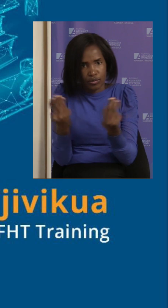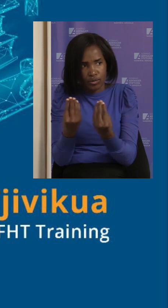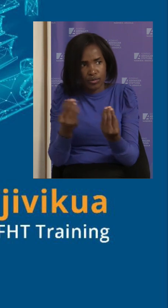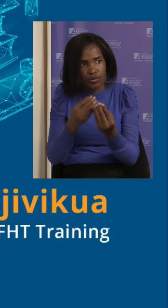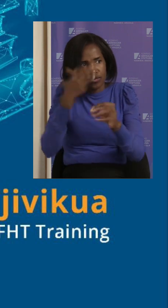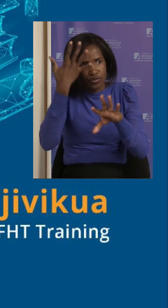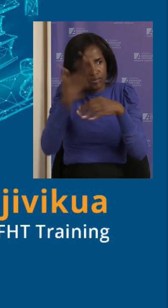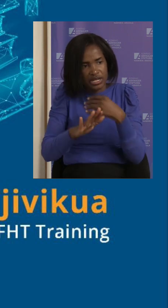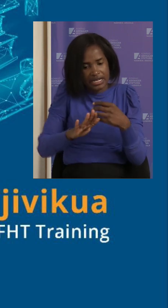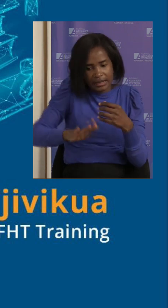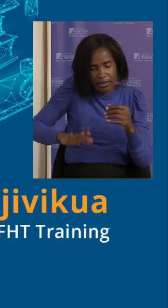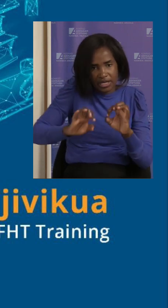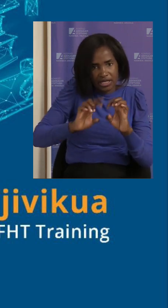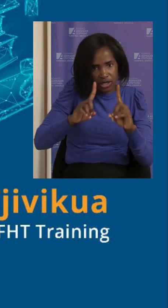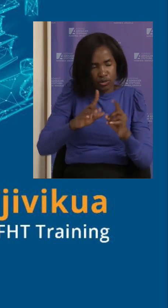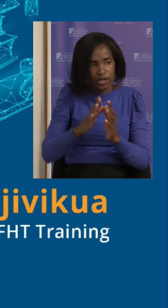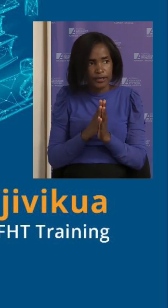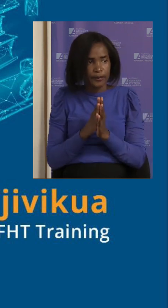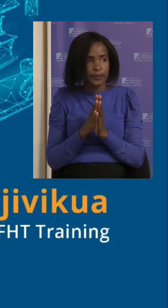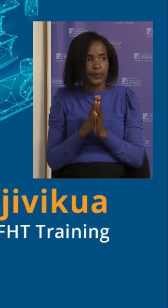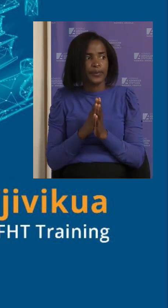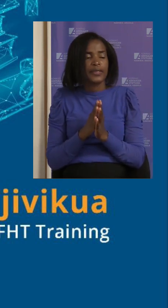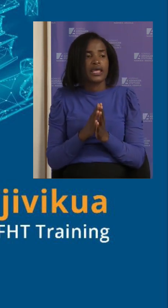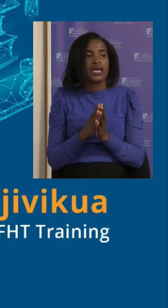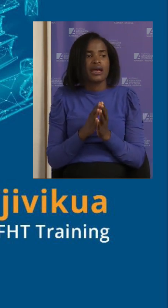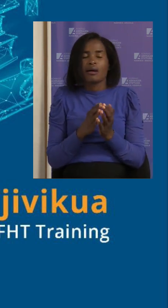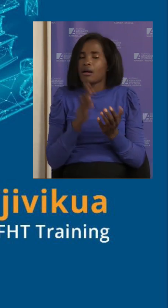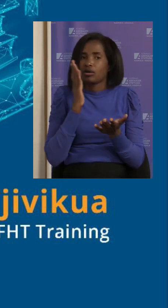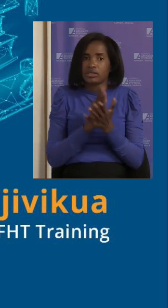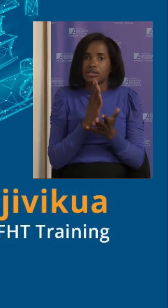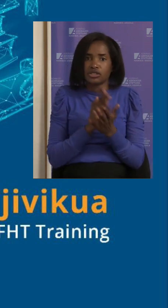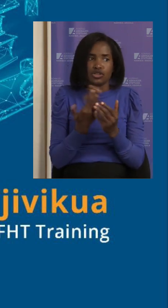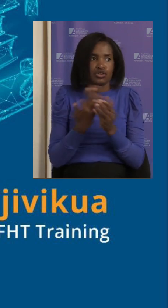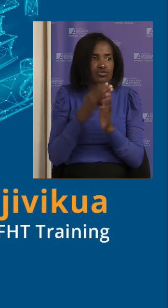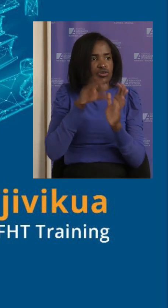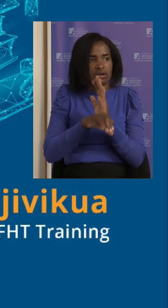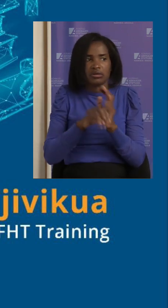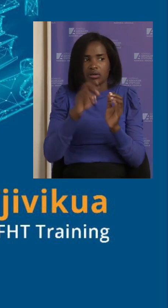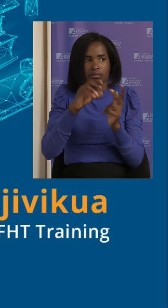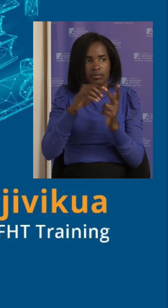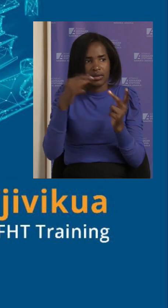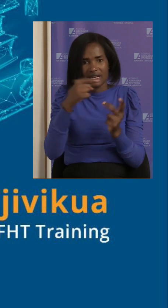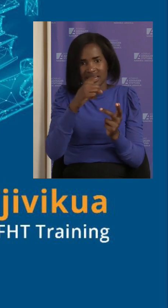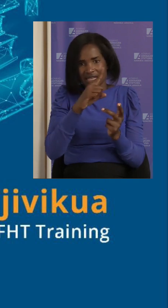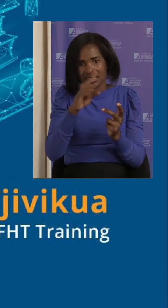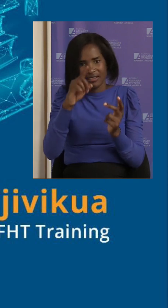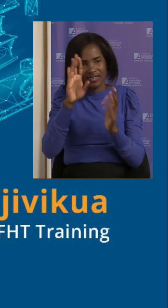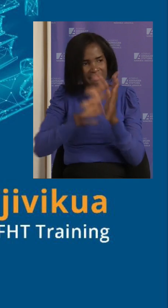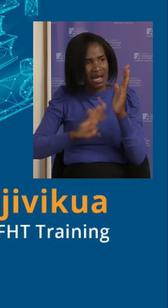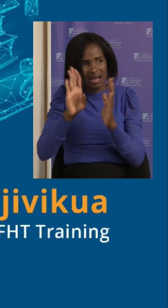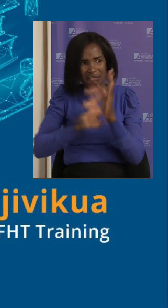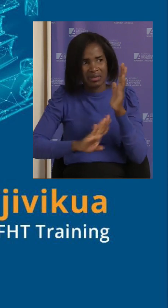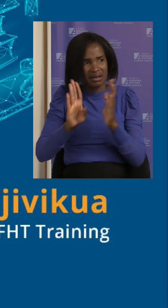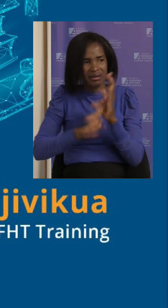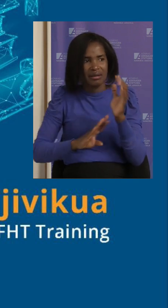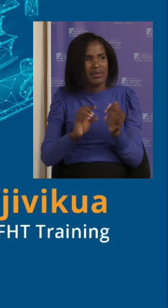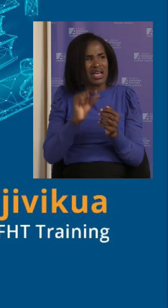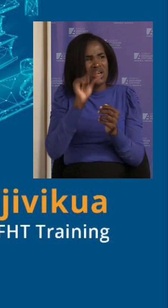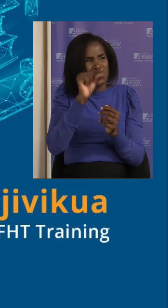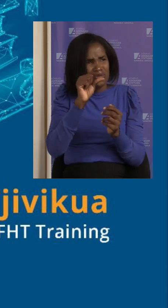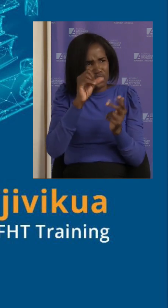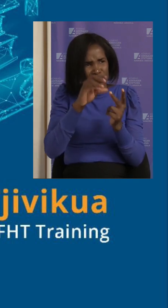complete their basic education cycle. It has produced very poor results at grade 11 and few students are able to make it to